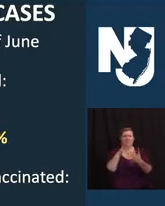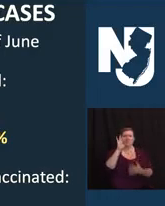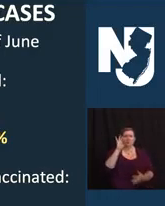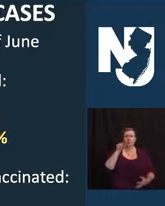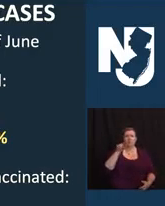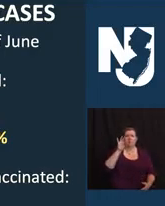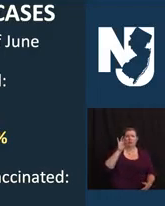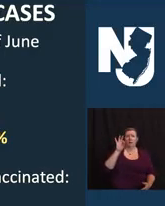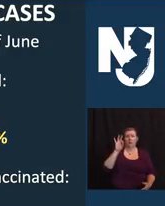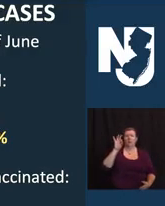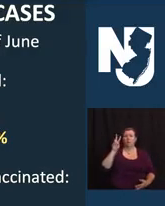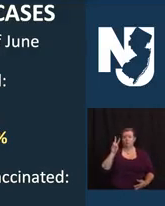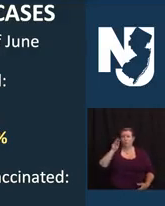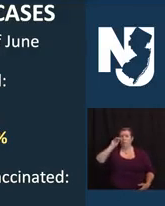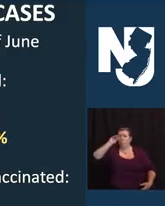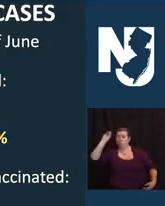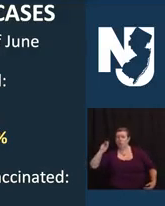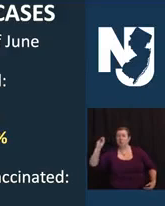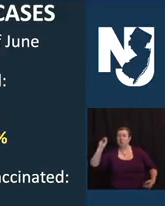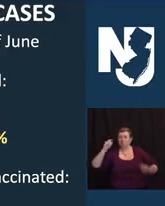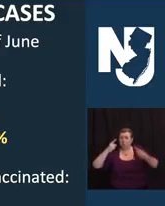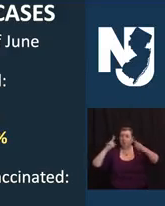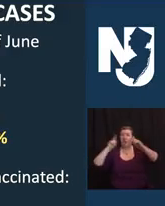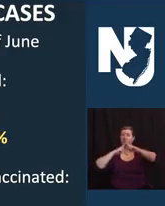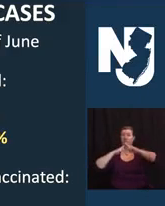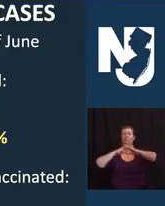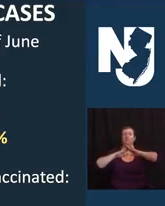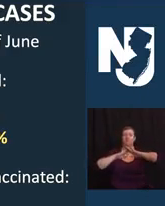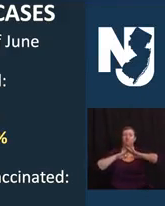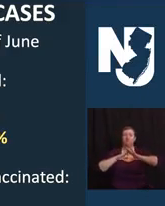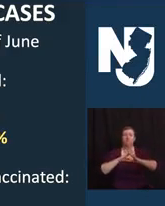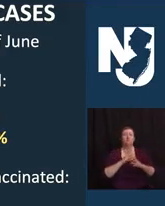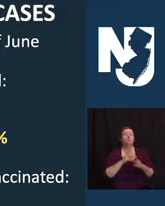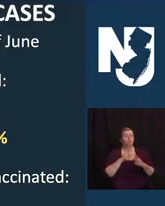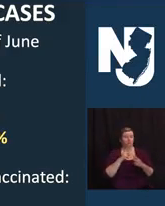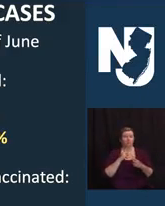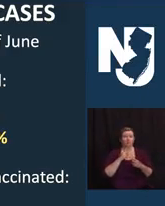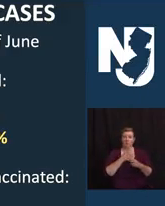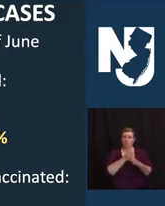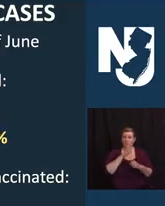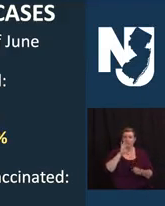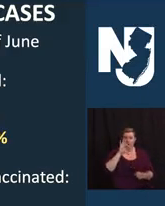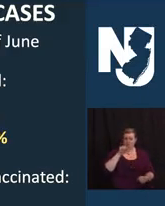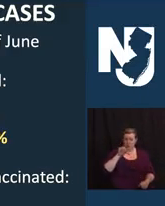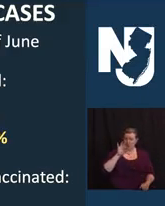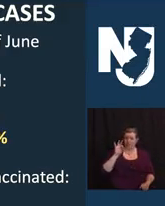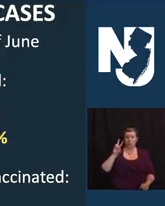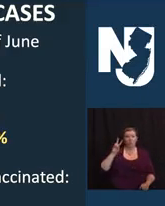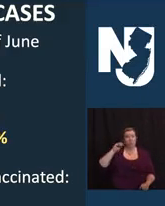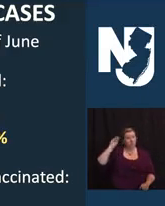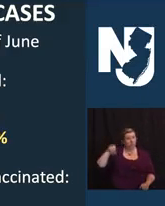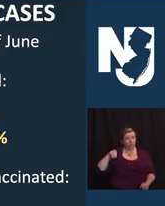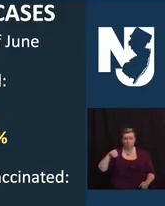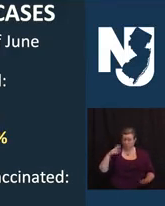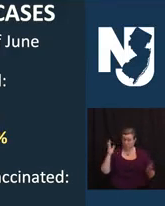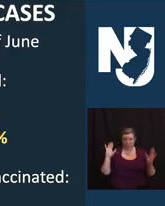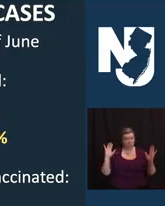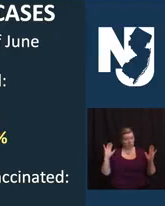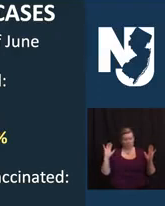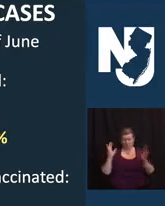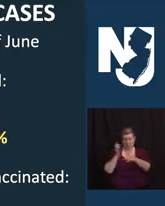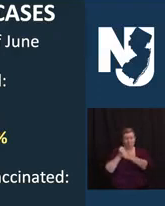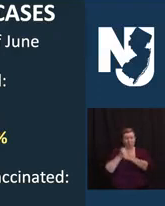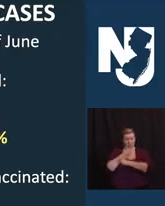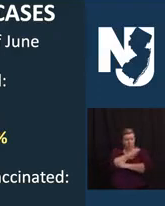99.92% effective against contracting the virus. And when looking at the numbers of hospitalizations and